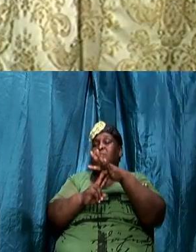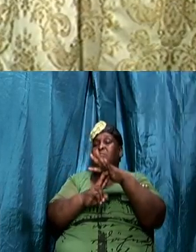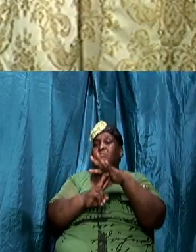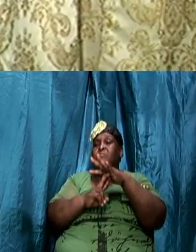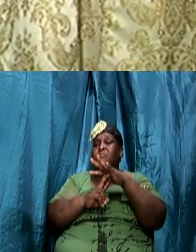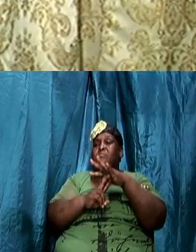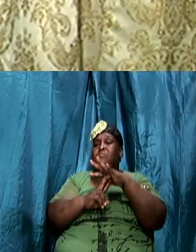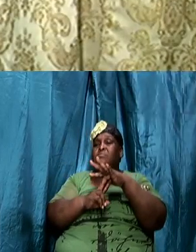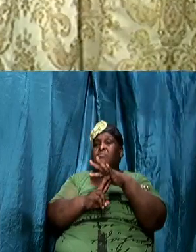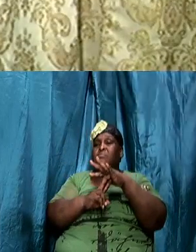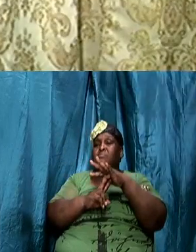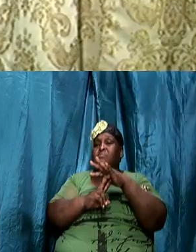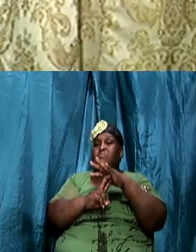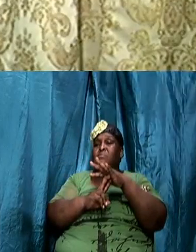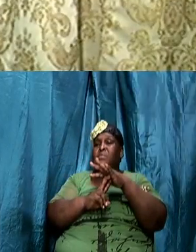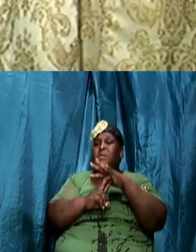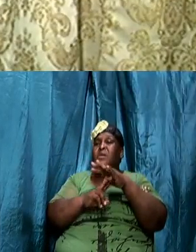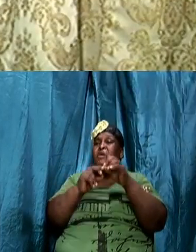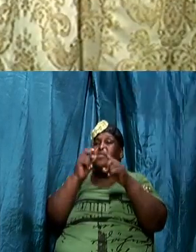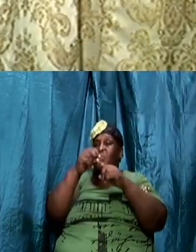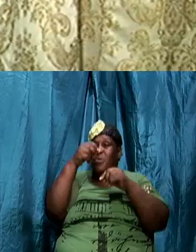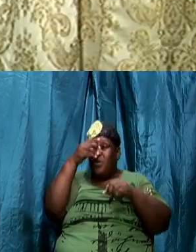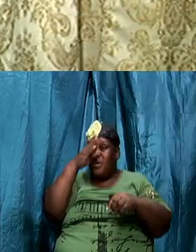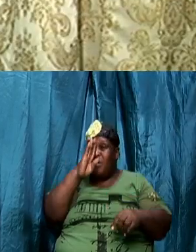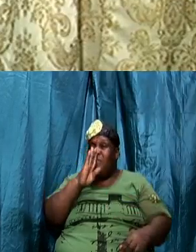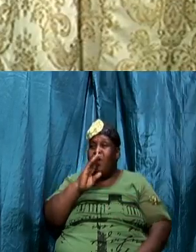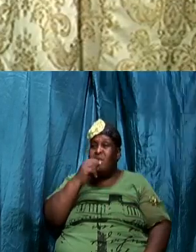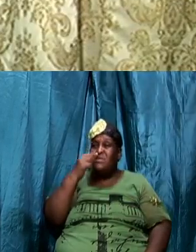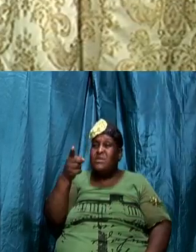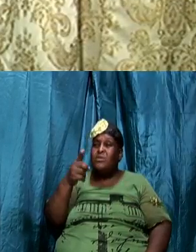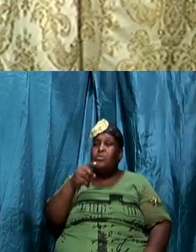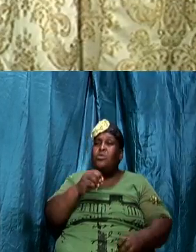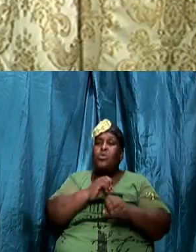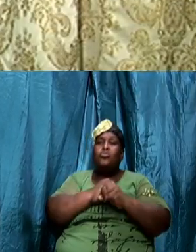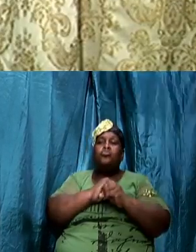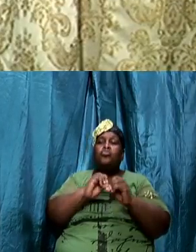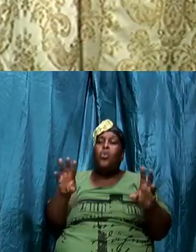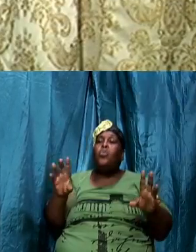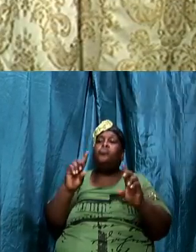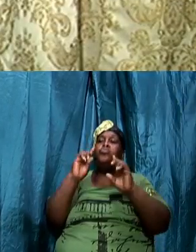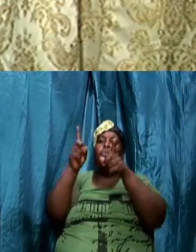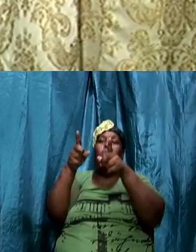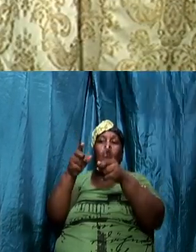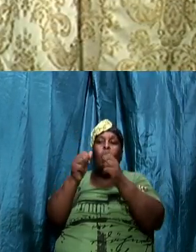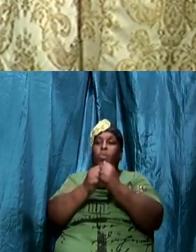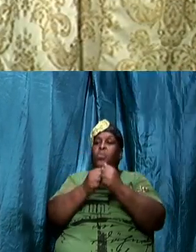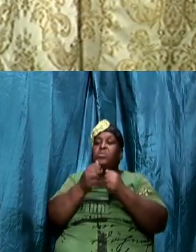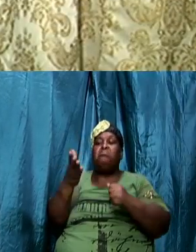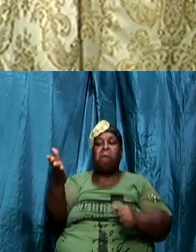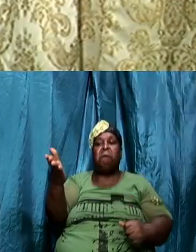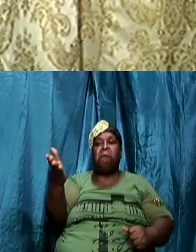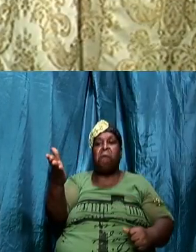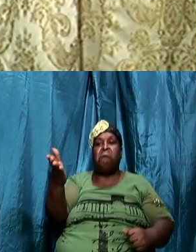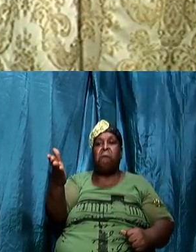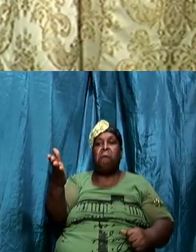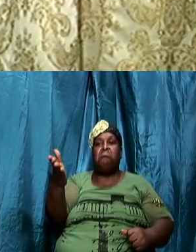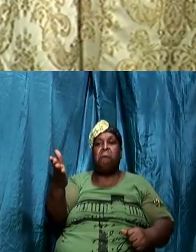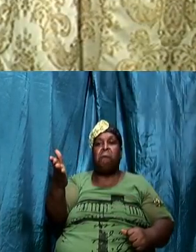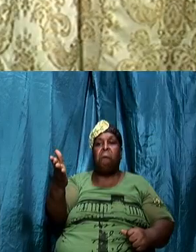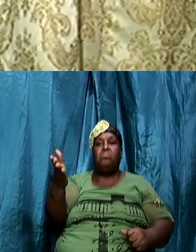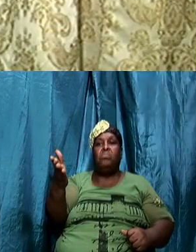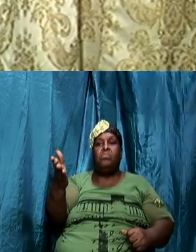night. And the word of the Lord is, don't go with them.